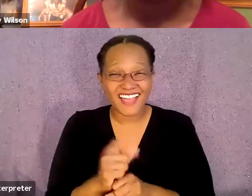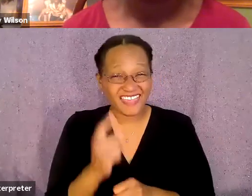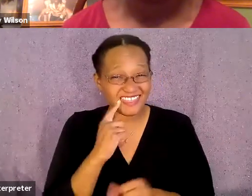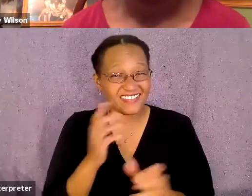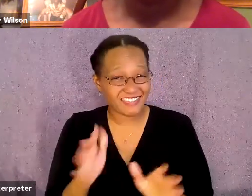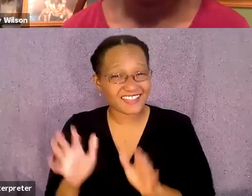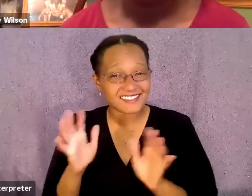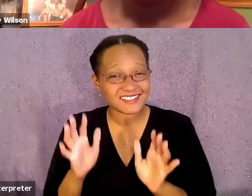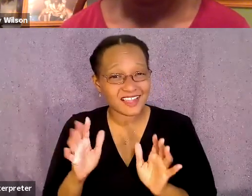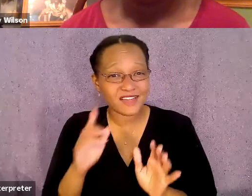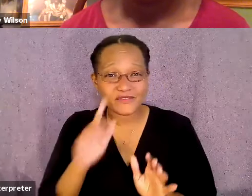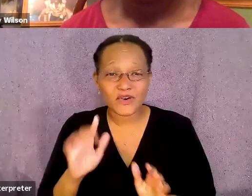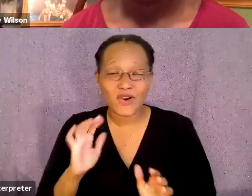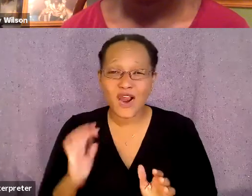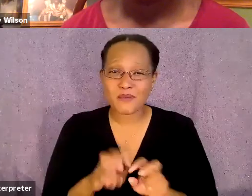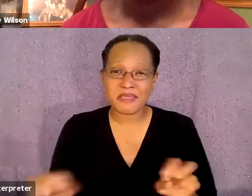our portion of the panel.